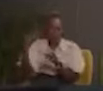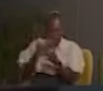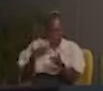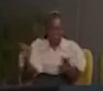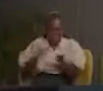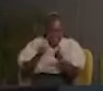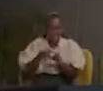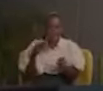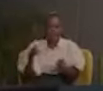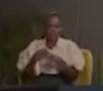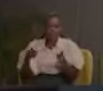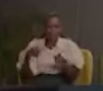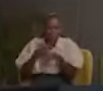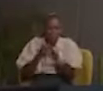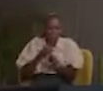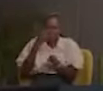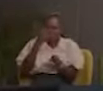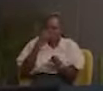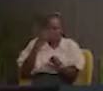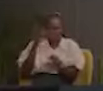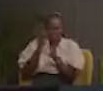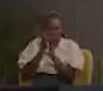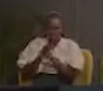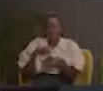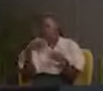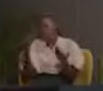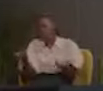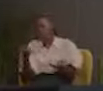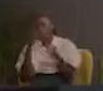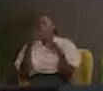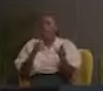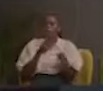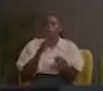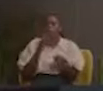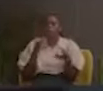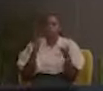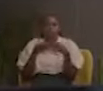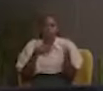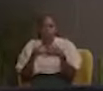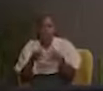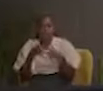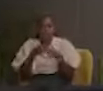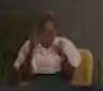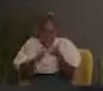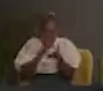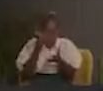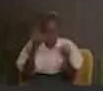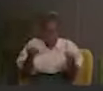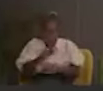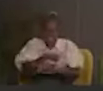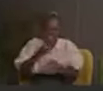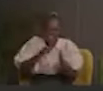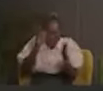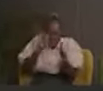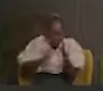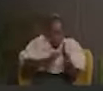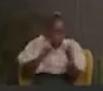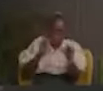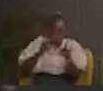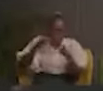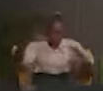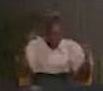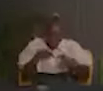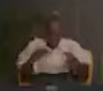made blind faith assumptions that it will happen anyway. Until today, they are at the lower levels of life in pain. It will